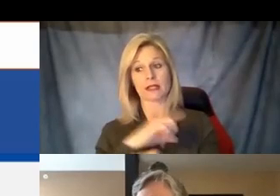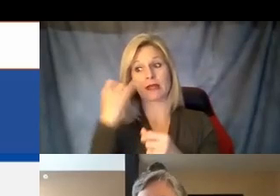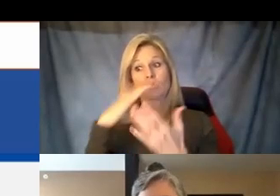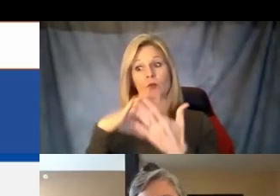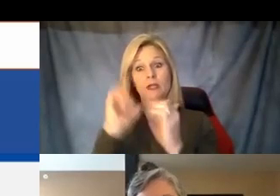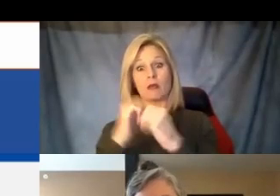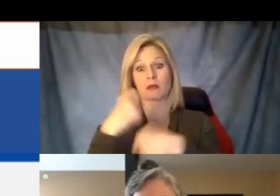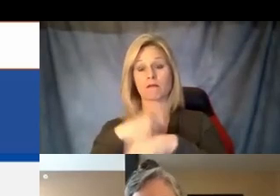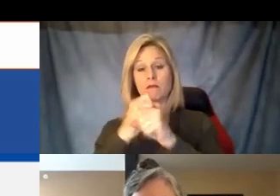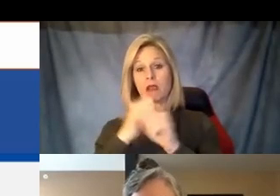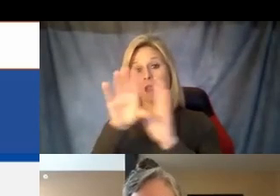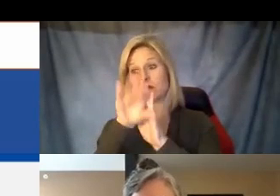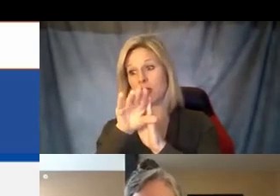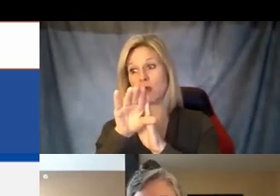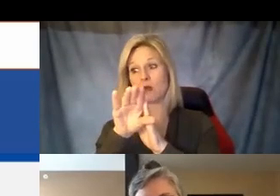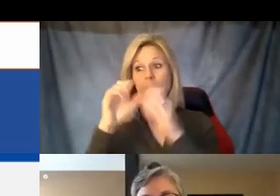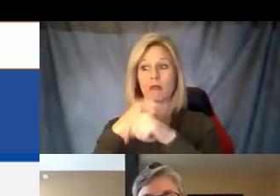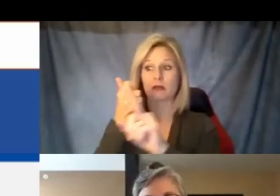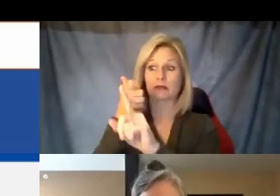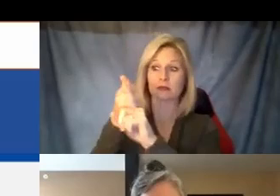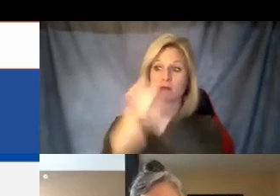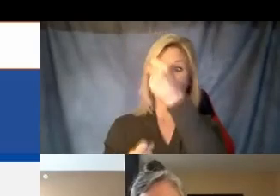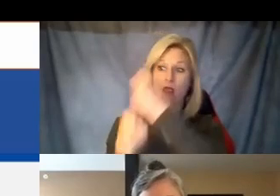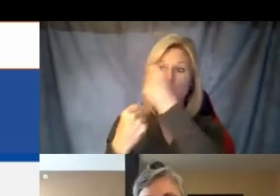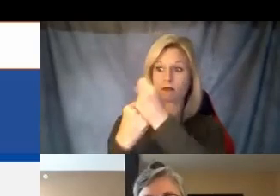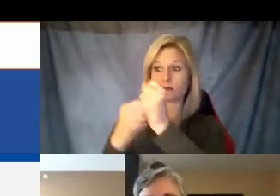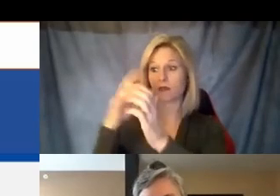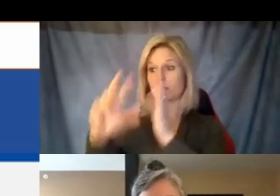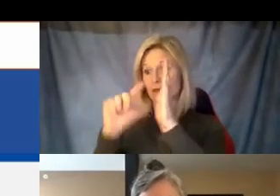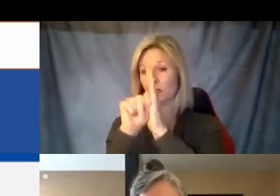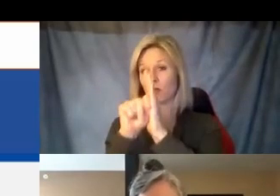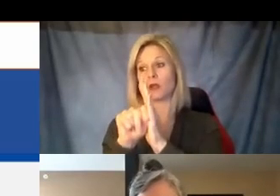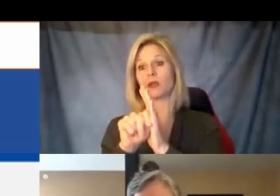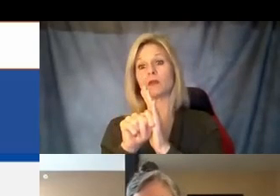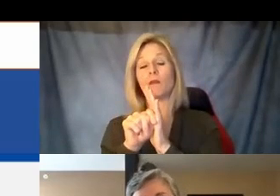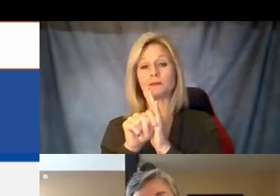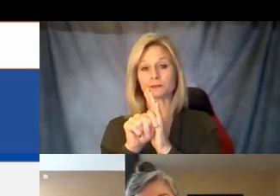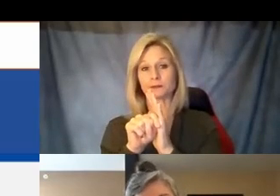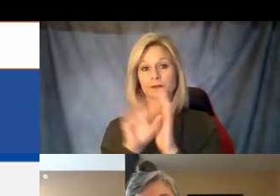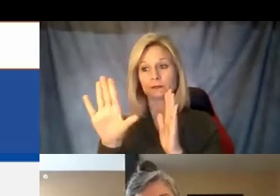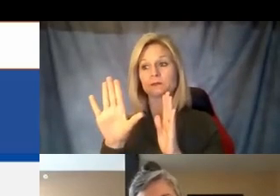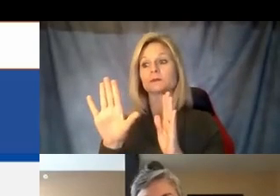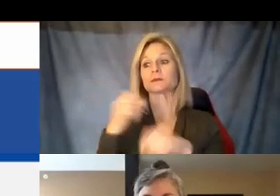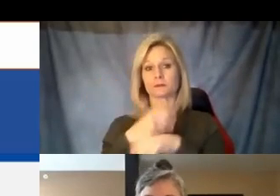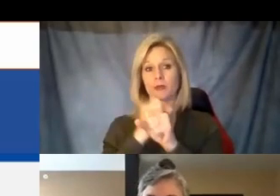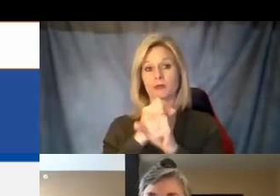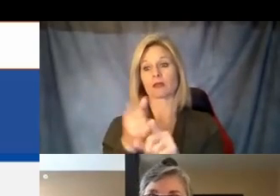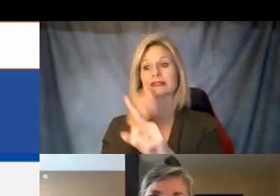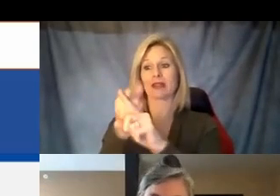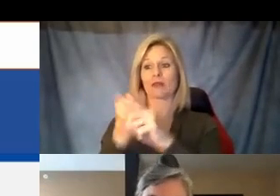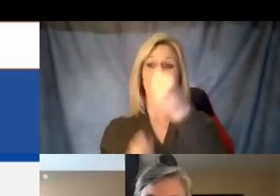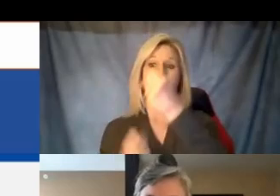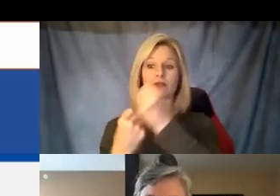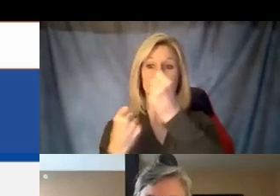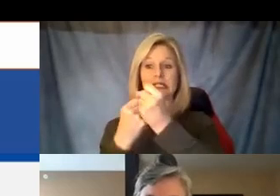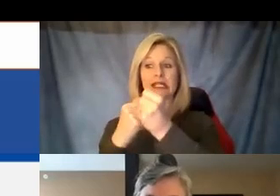that they can make a self-advocacy film, they're helping make the self-advocacy how-to, because it helps